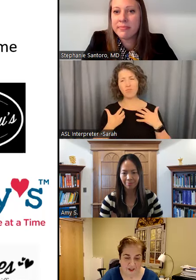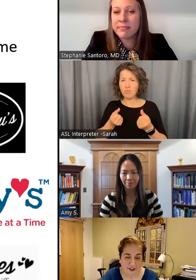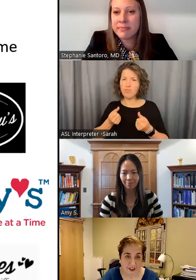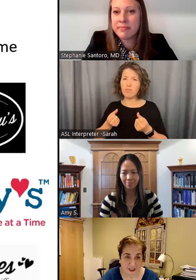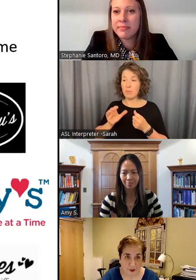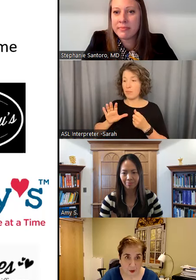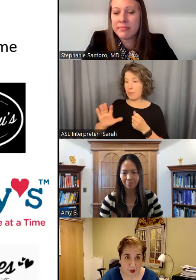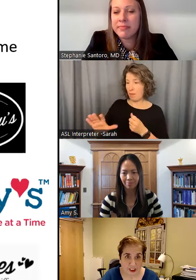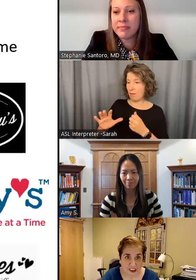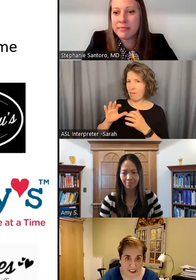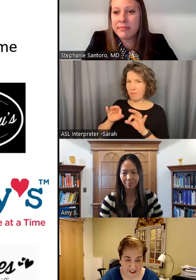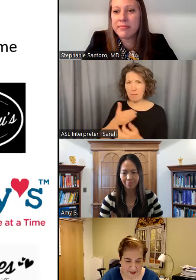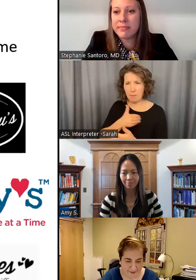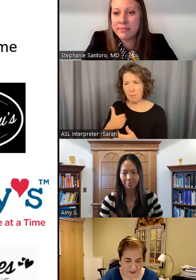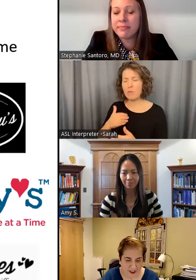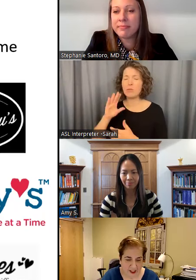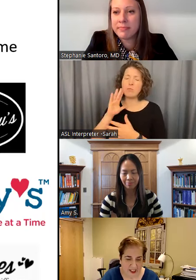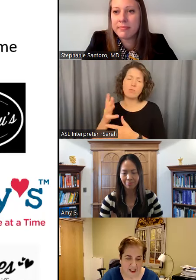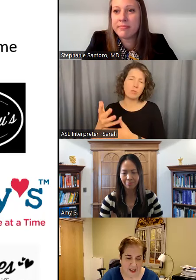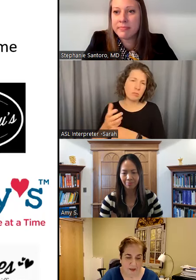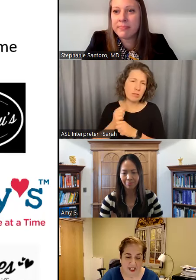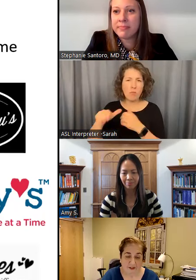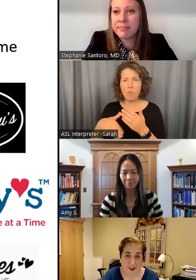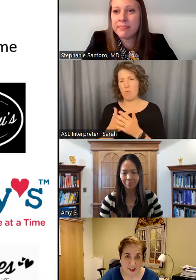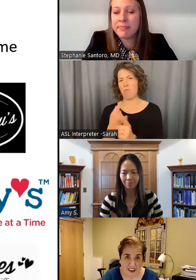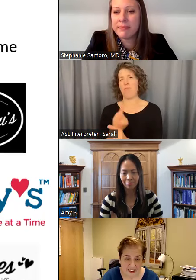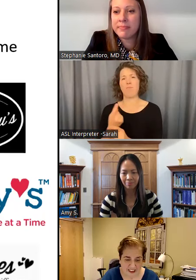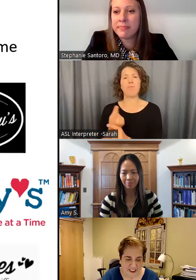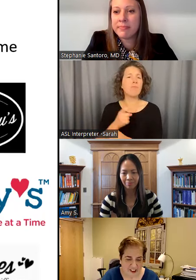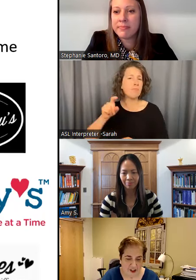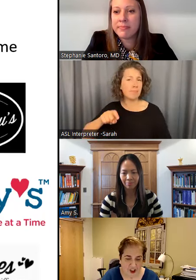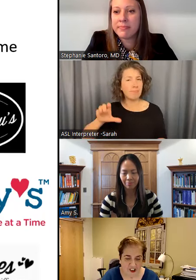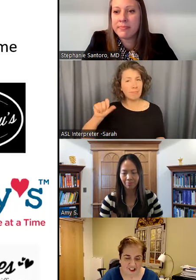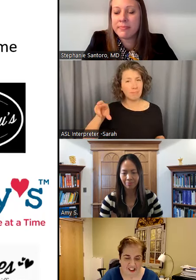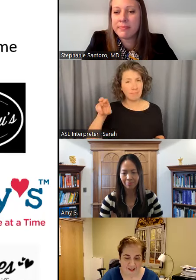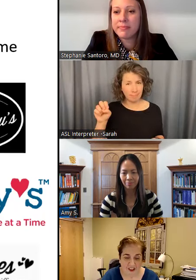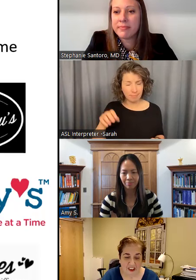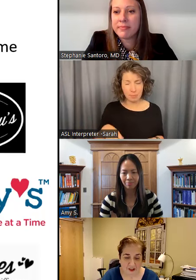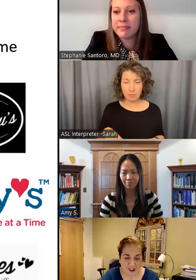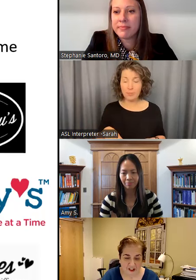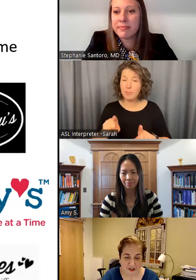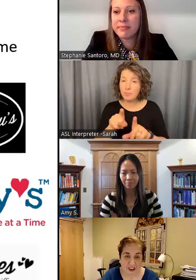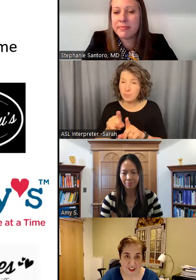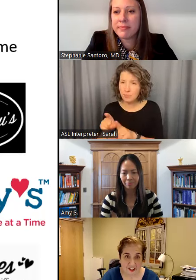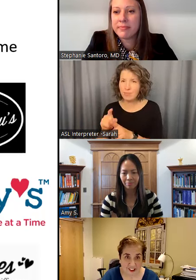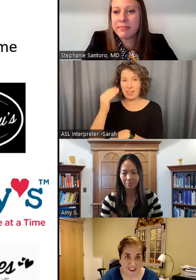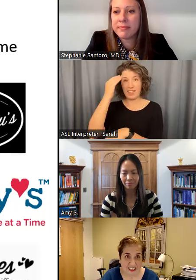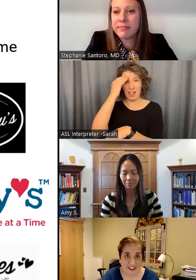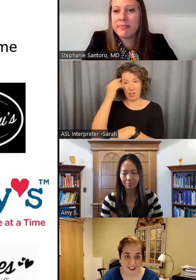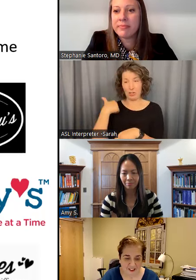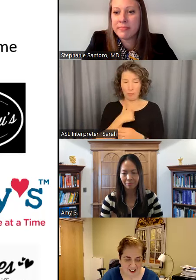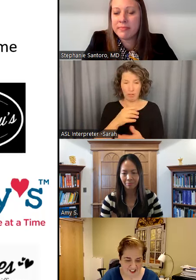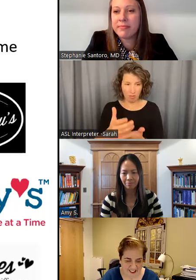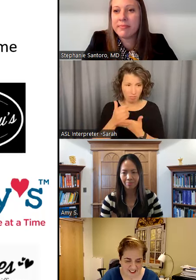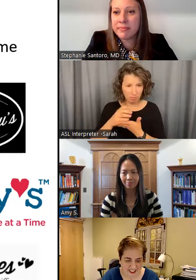loved ones will receive quality care. And finally, knowledge sharing will encourage research